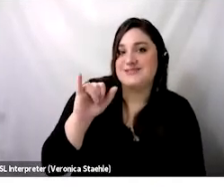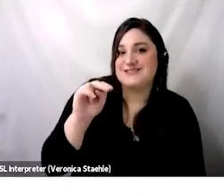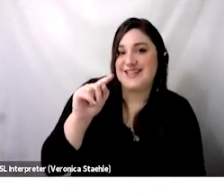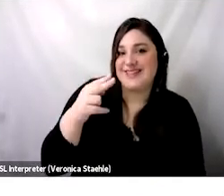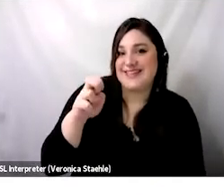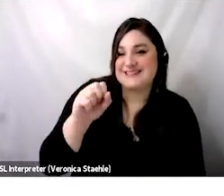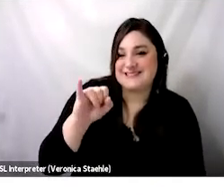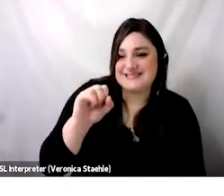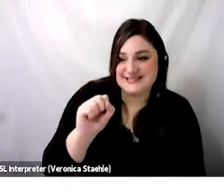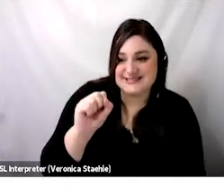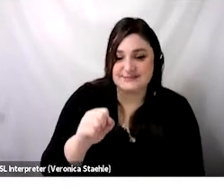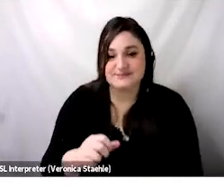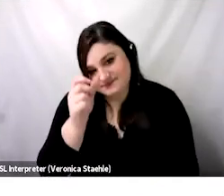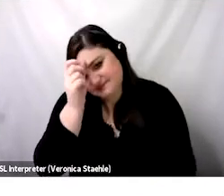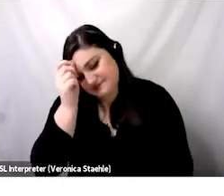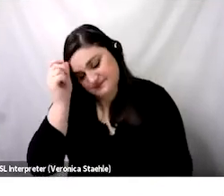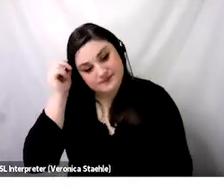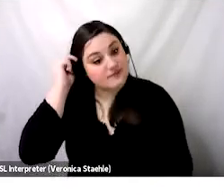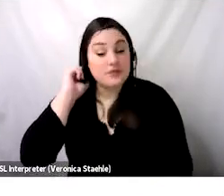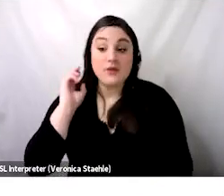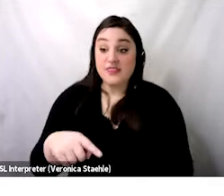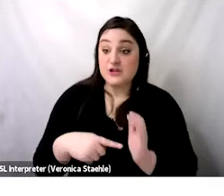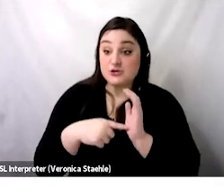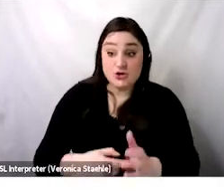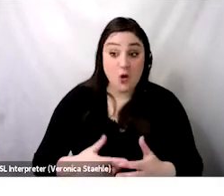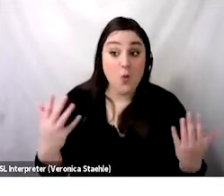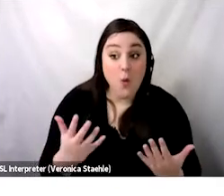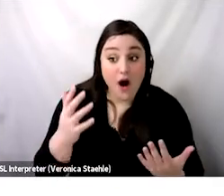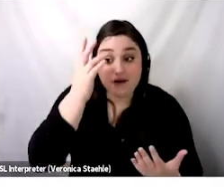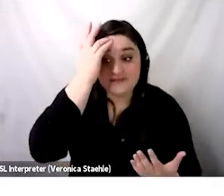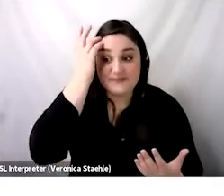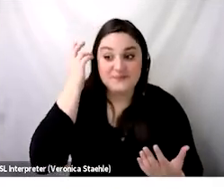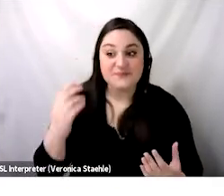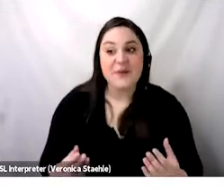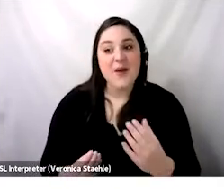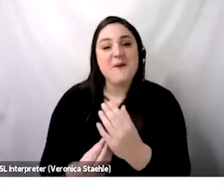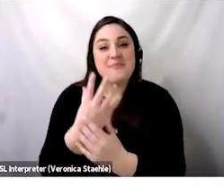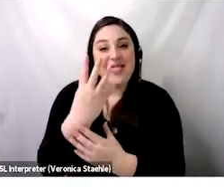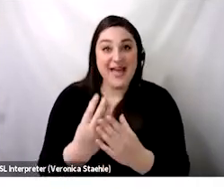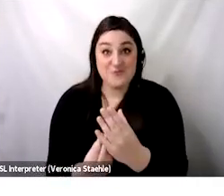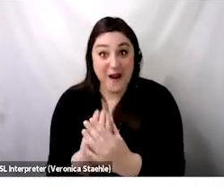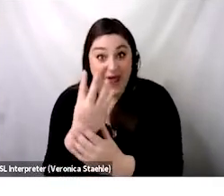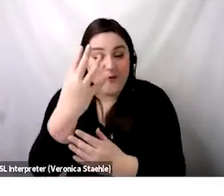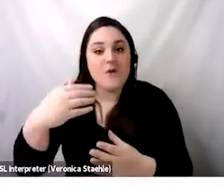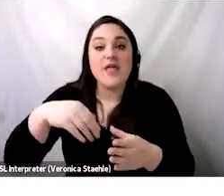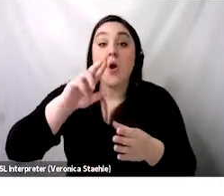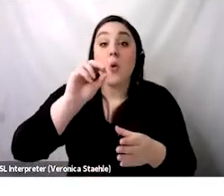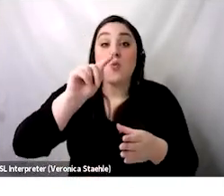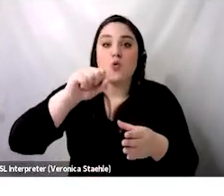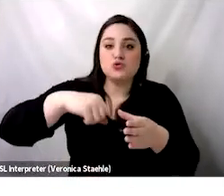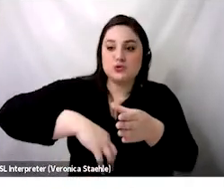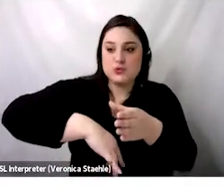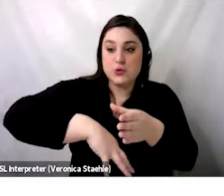water through their roots, and the leaves are opening up, taking in carbon dioxide from the